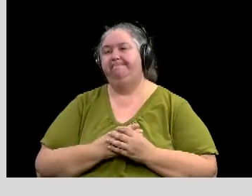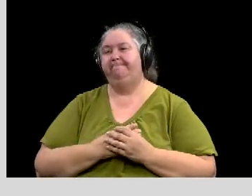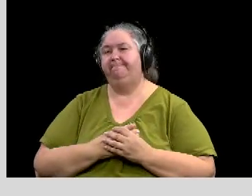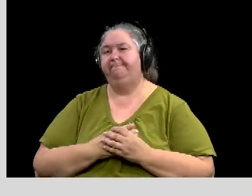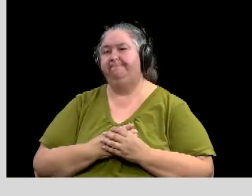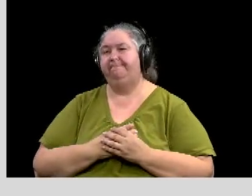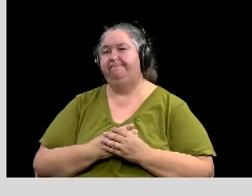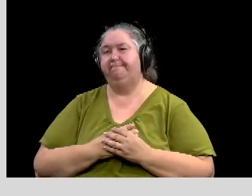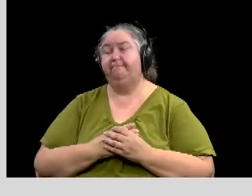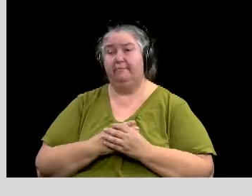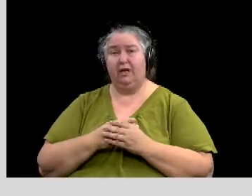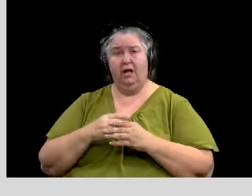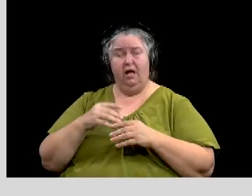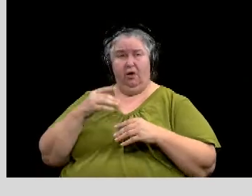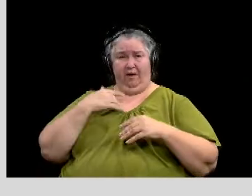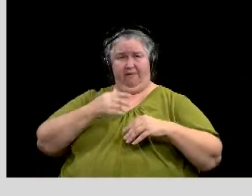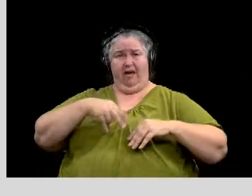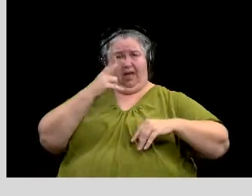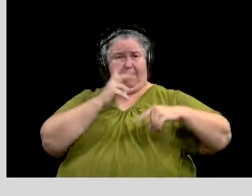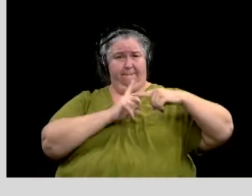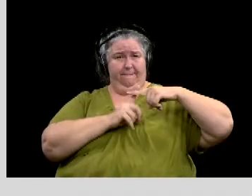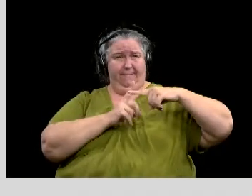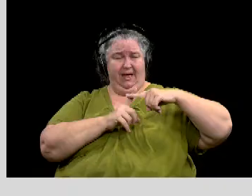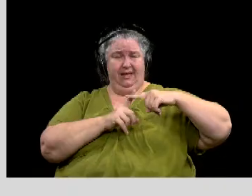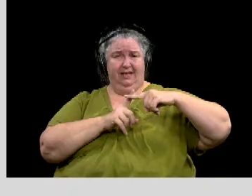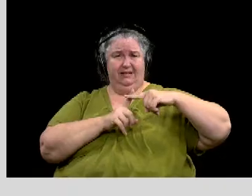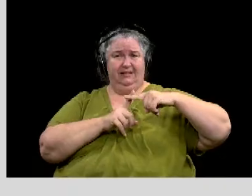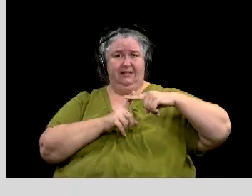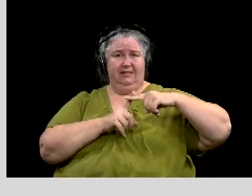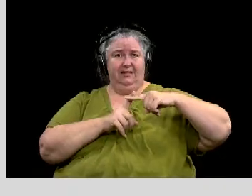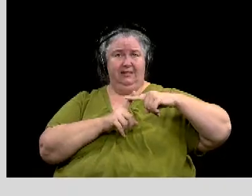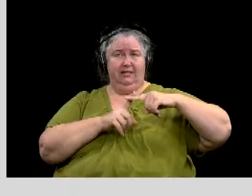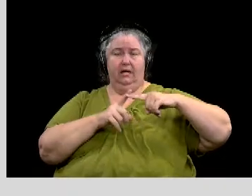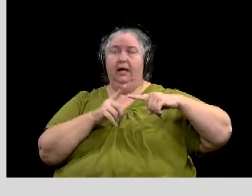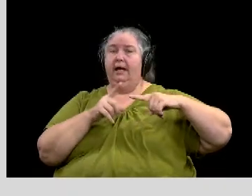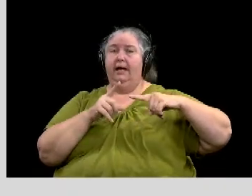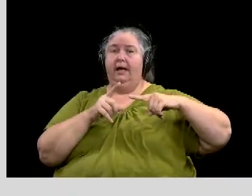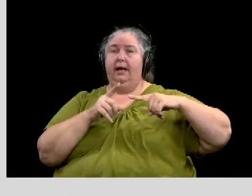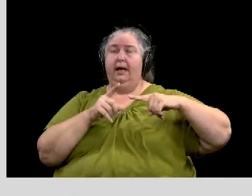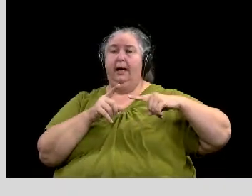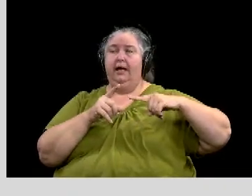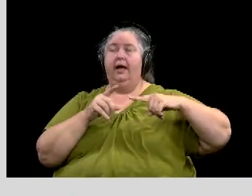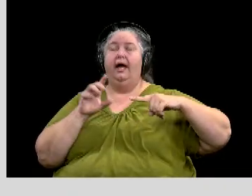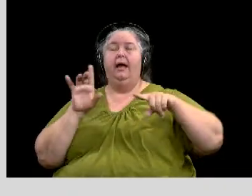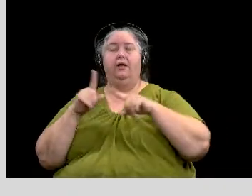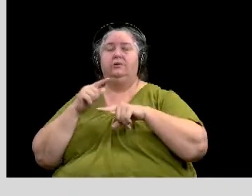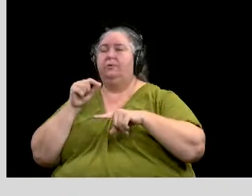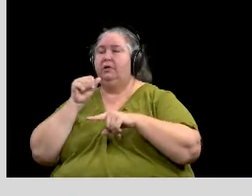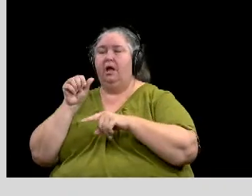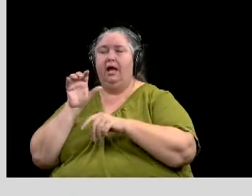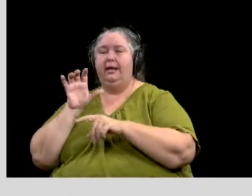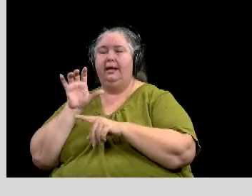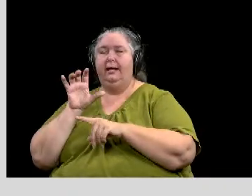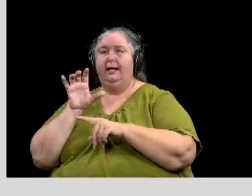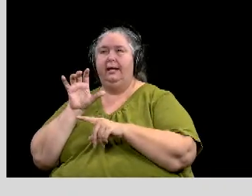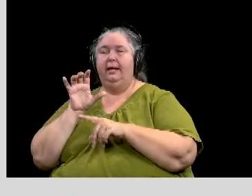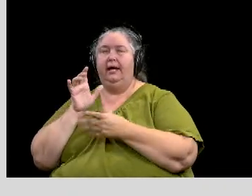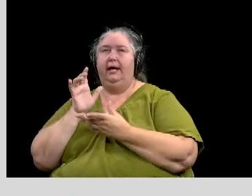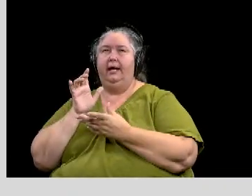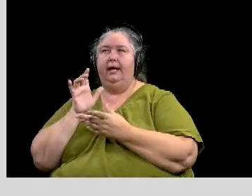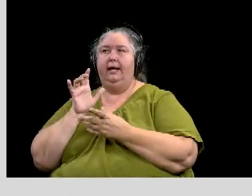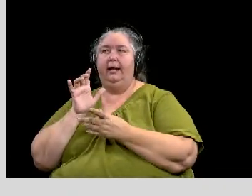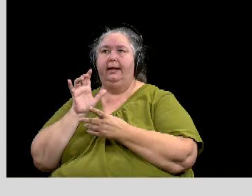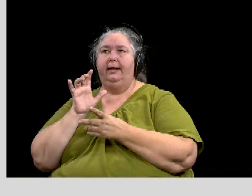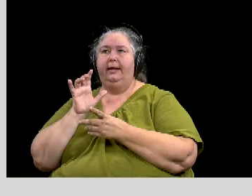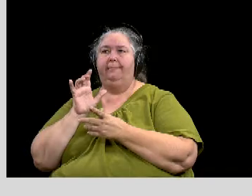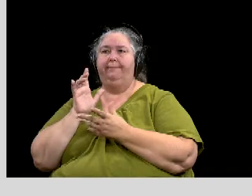we're perhaps not catching all of the virus that's occurring and being spread in our community, we're